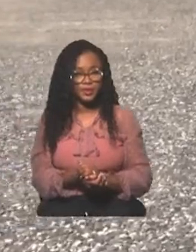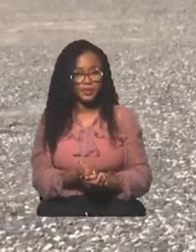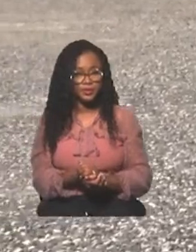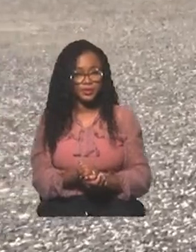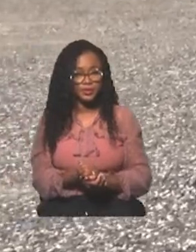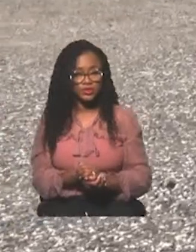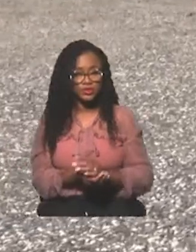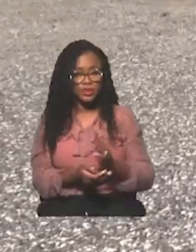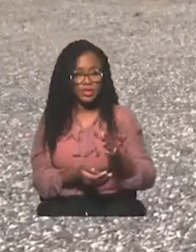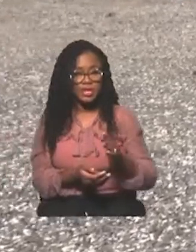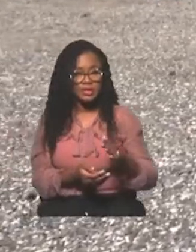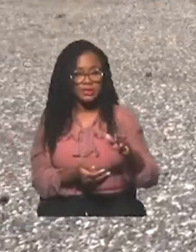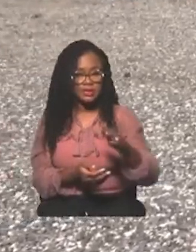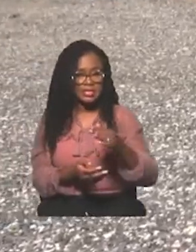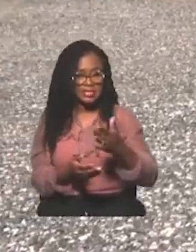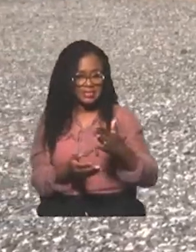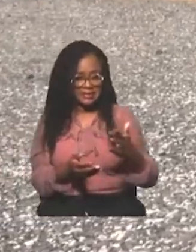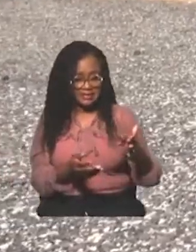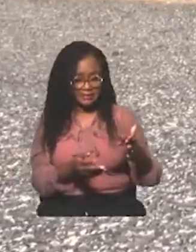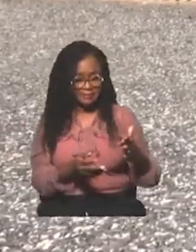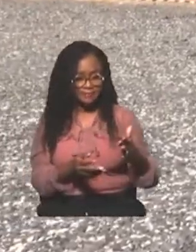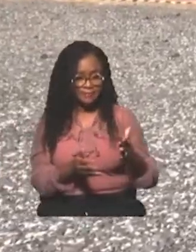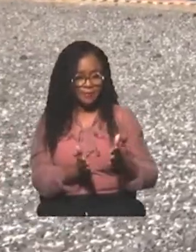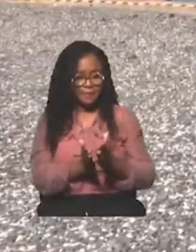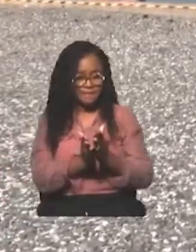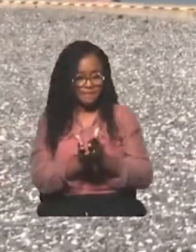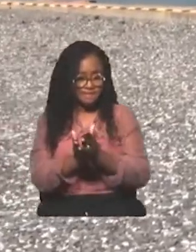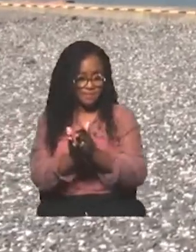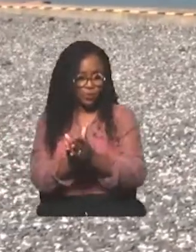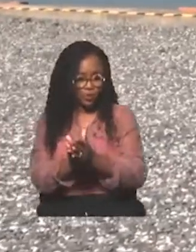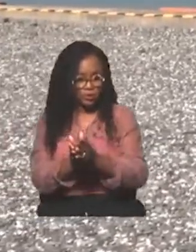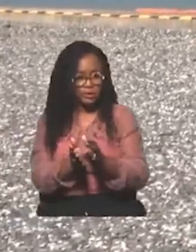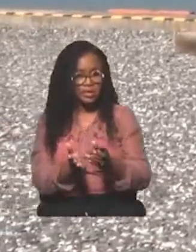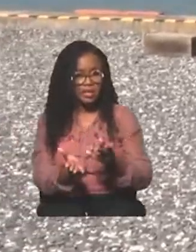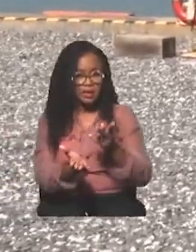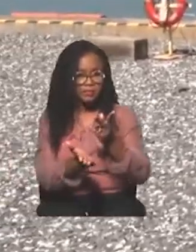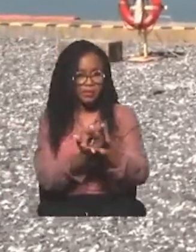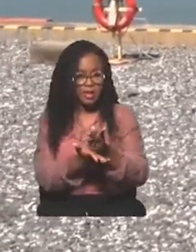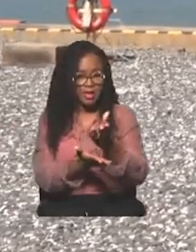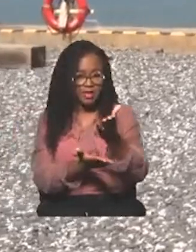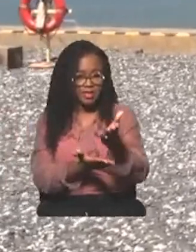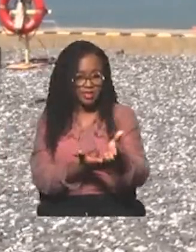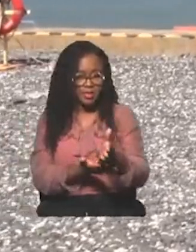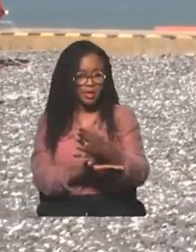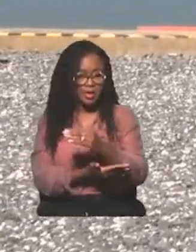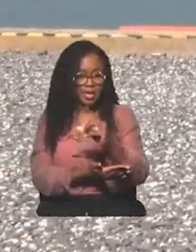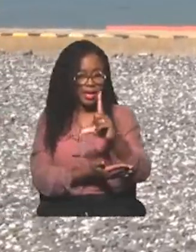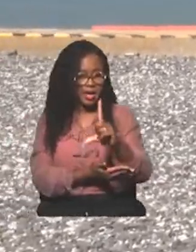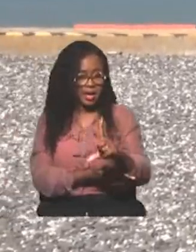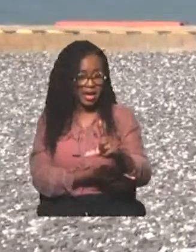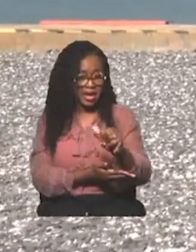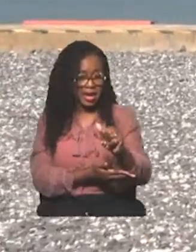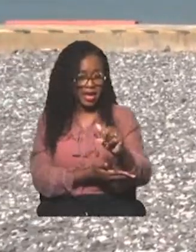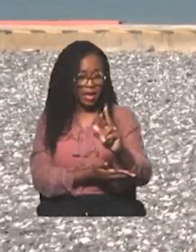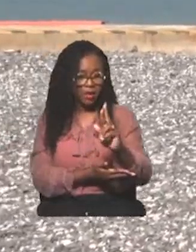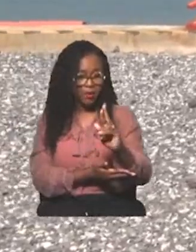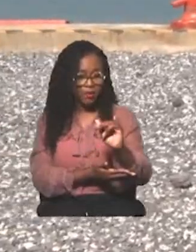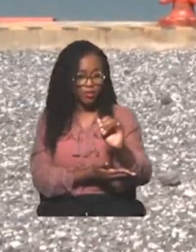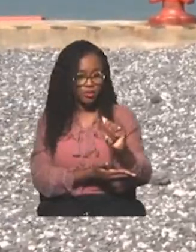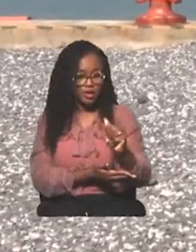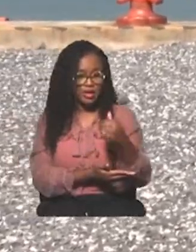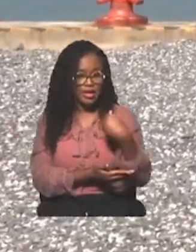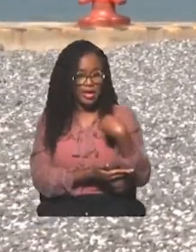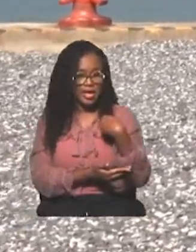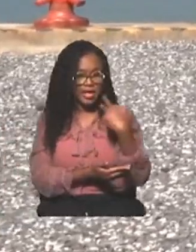berth facility that services tenants on both the Union Industrial Estate and the Labray Industrial Estate. The facility consists of